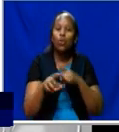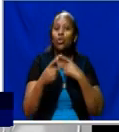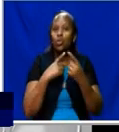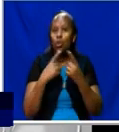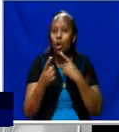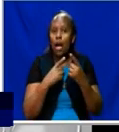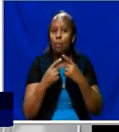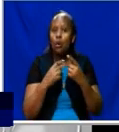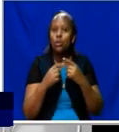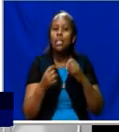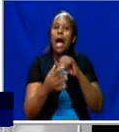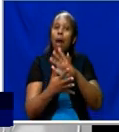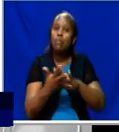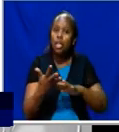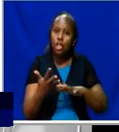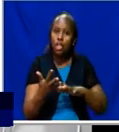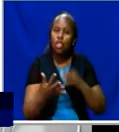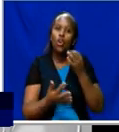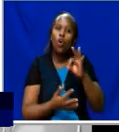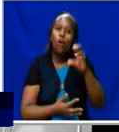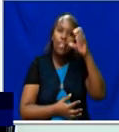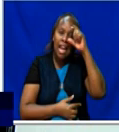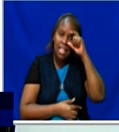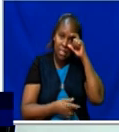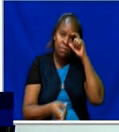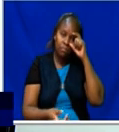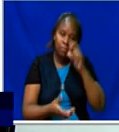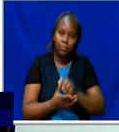about application of the lenses.